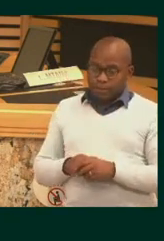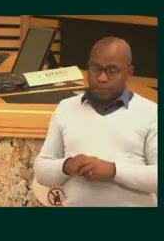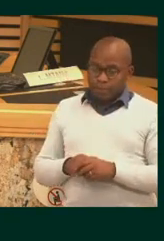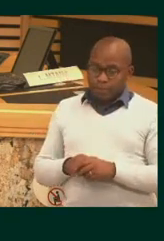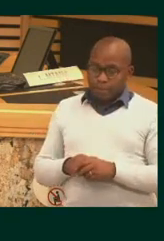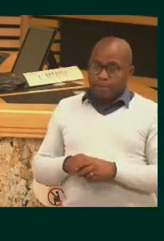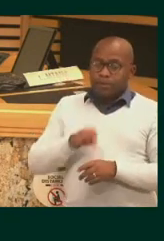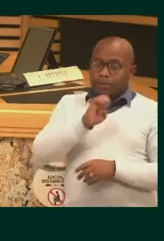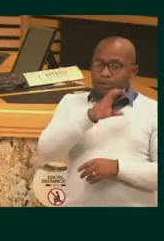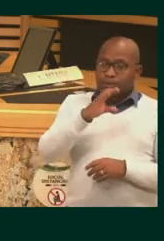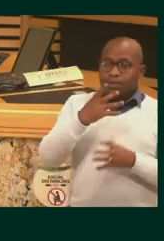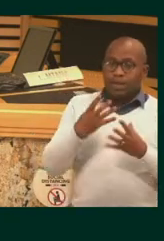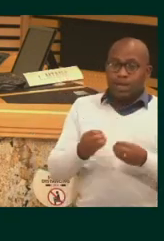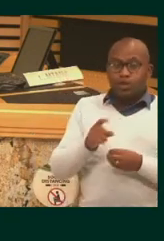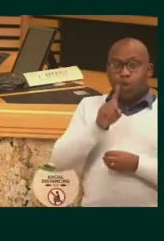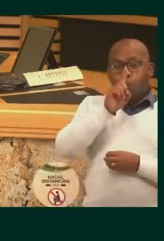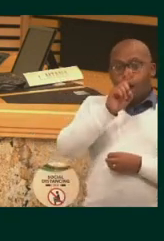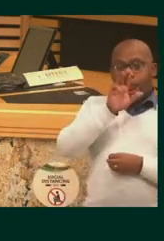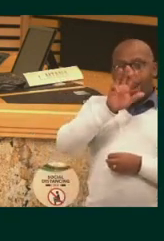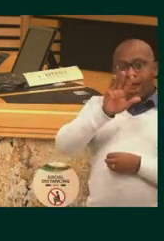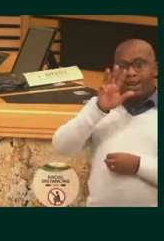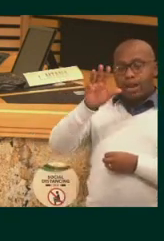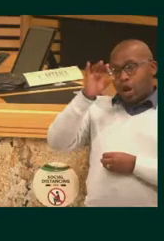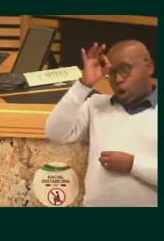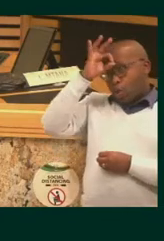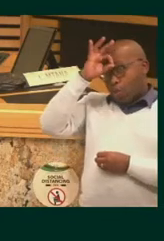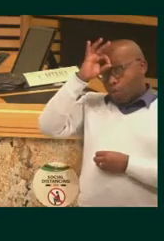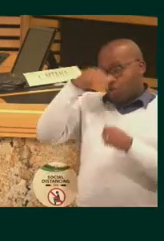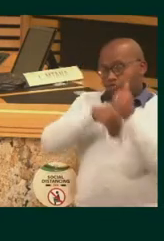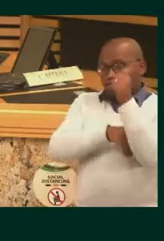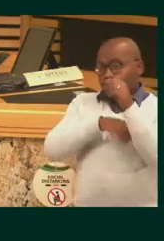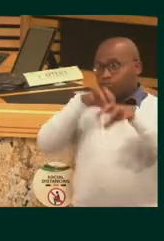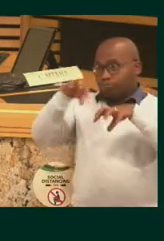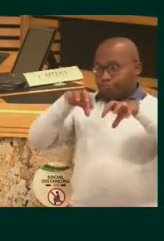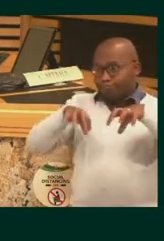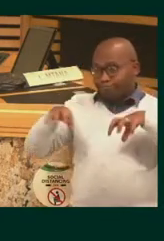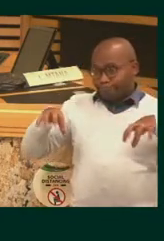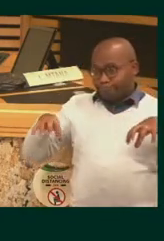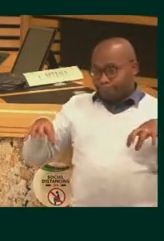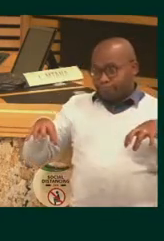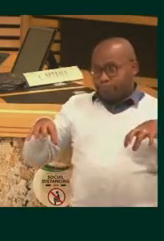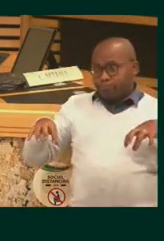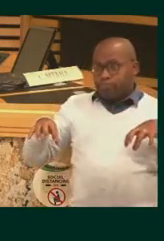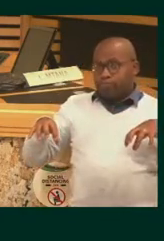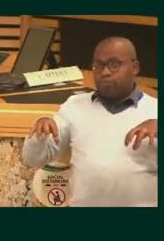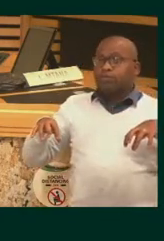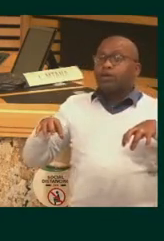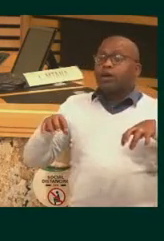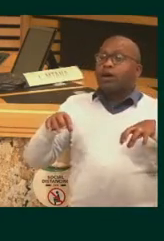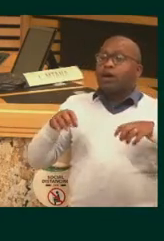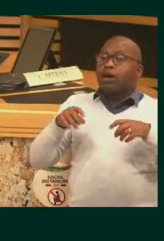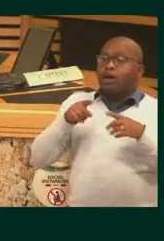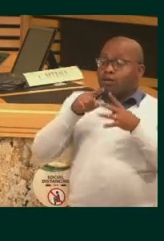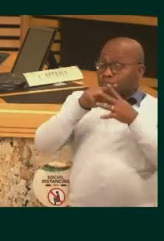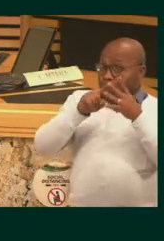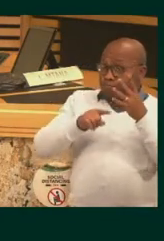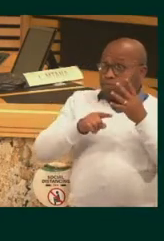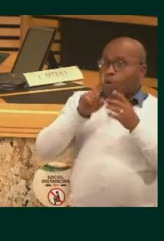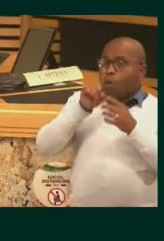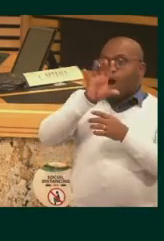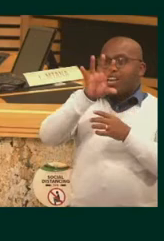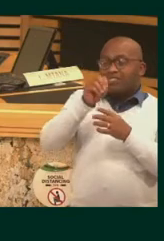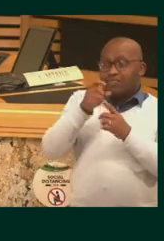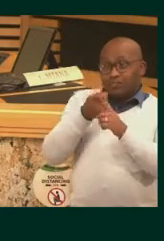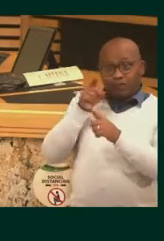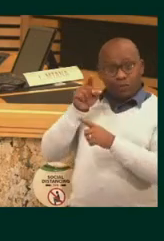199 police stations 150 police stations have victim friendly facilities and